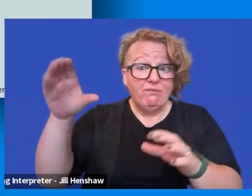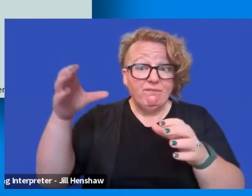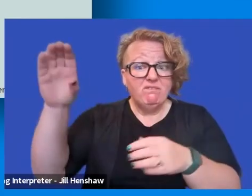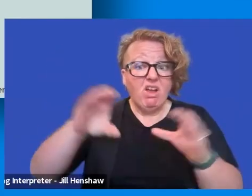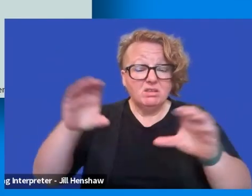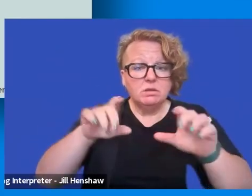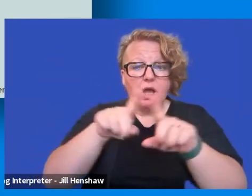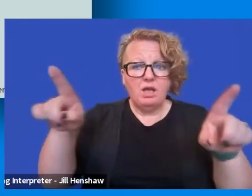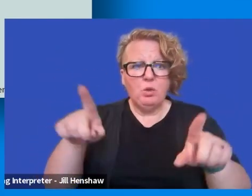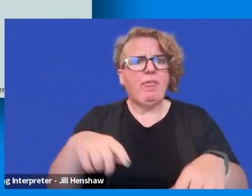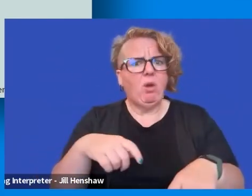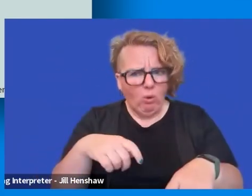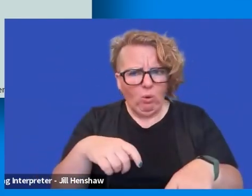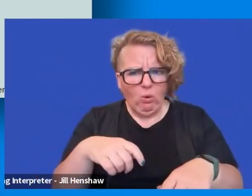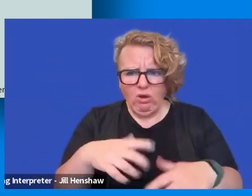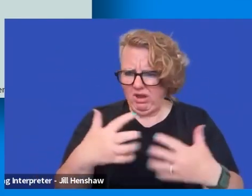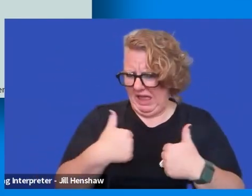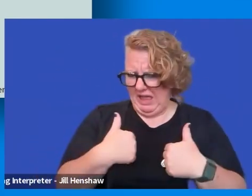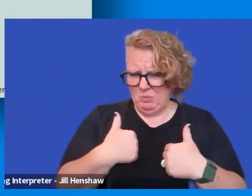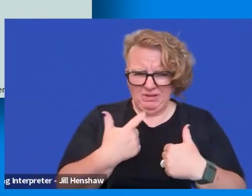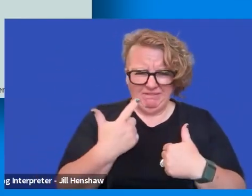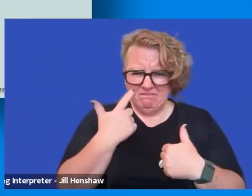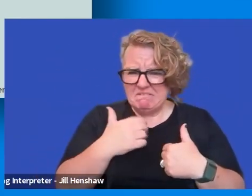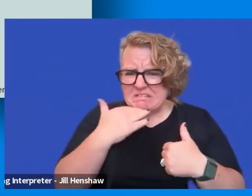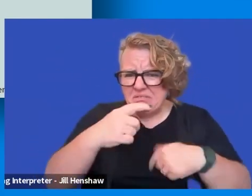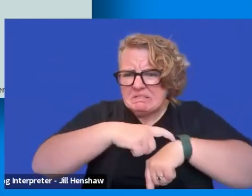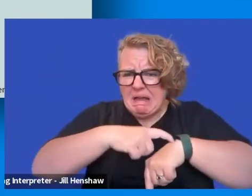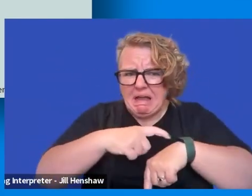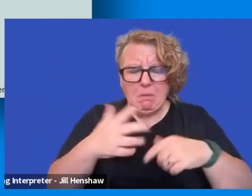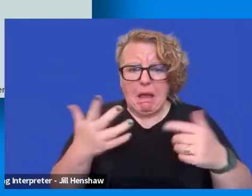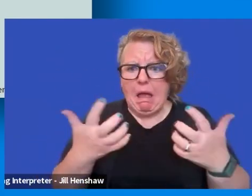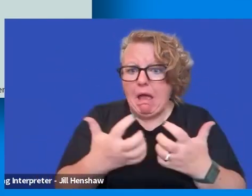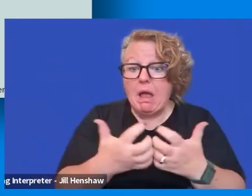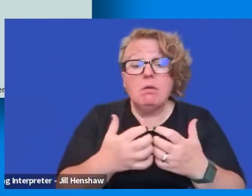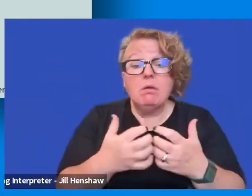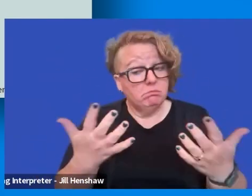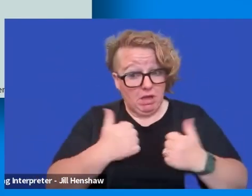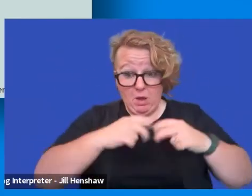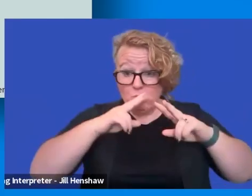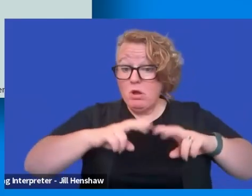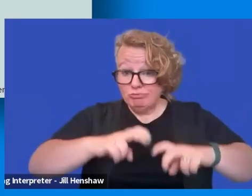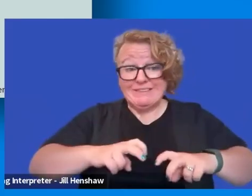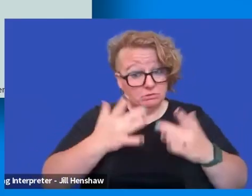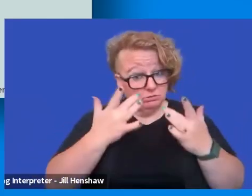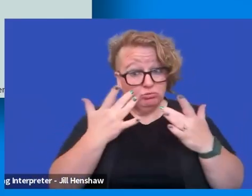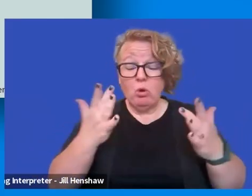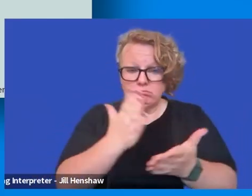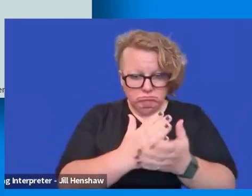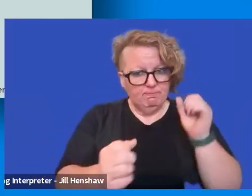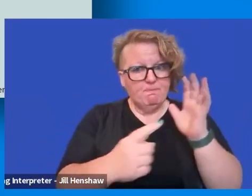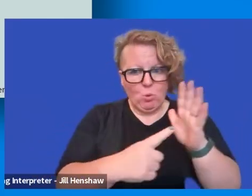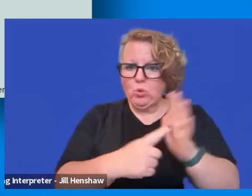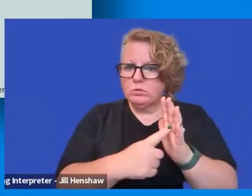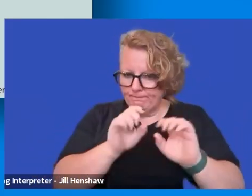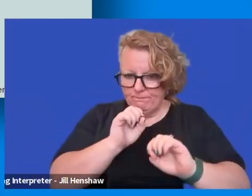that is, my goodness, how would I find the time to do that? But our research indicates quite how important it is to provide